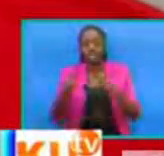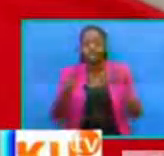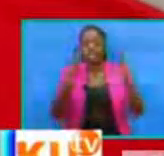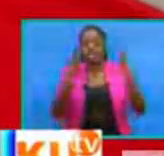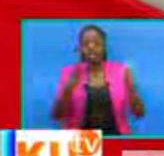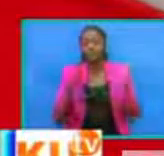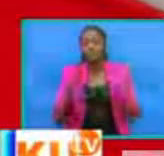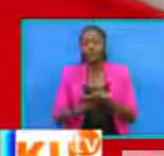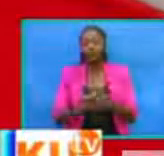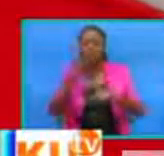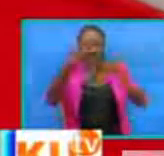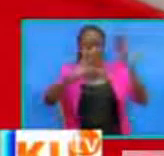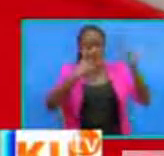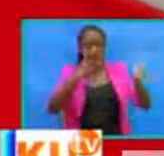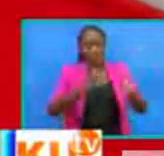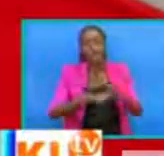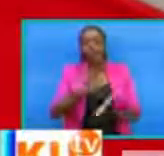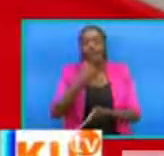Professor